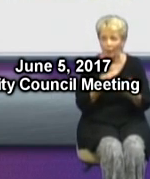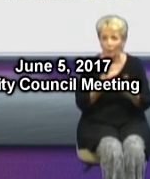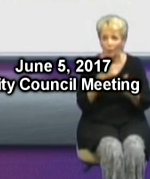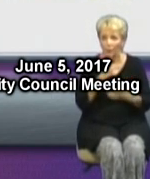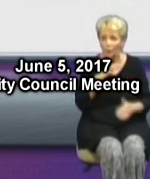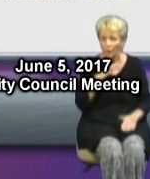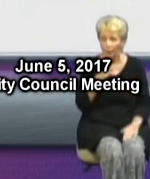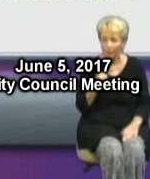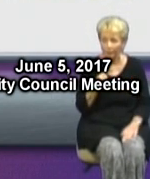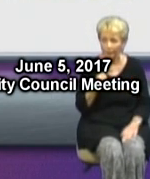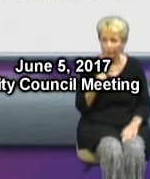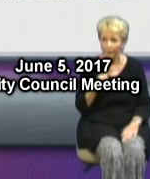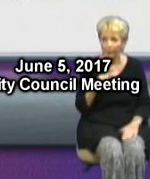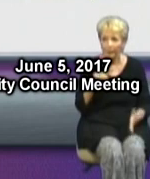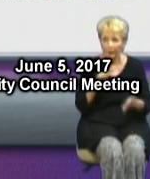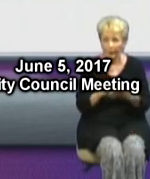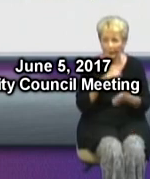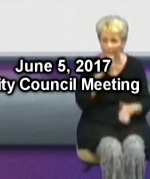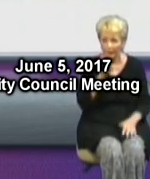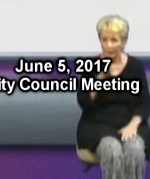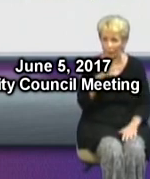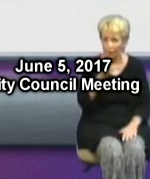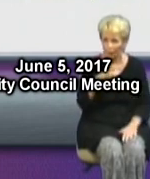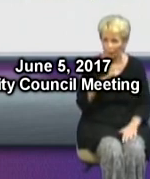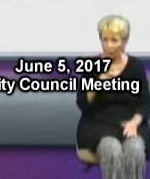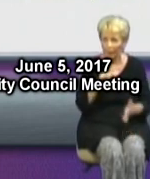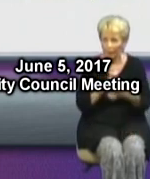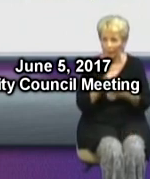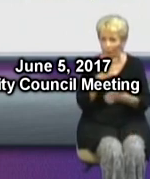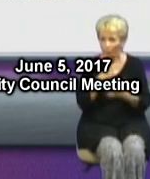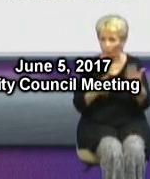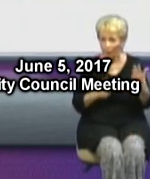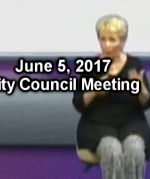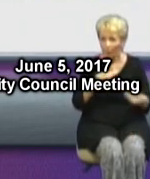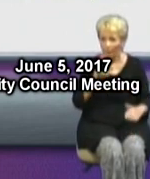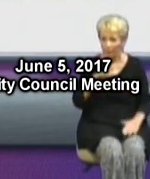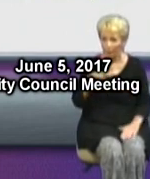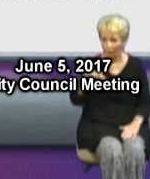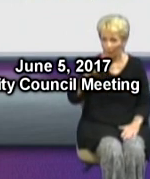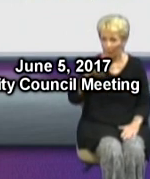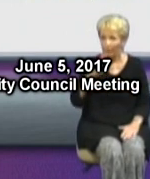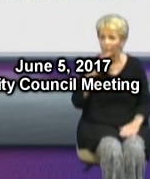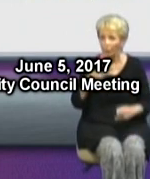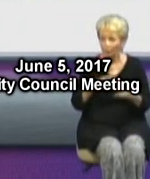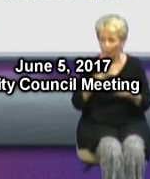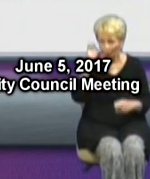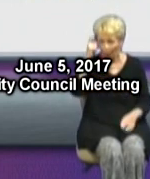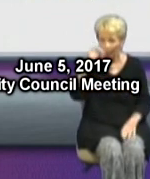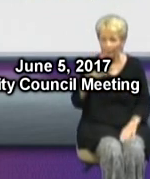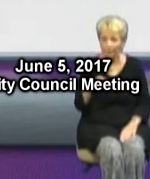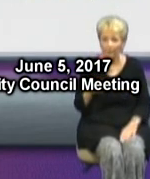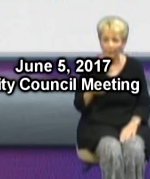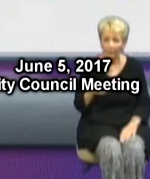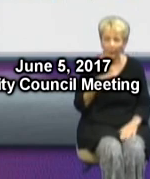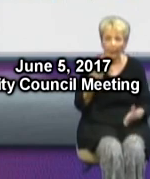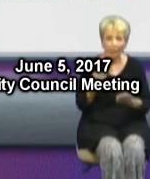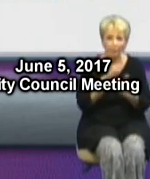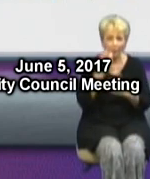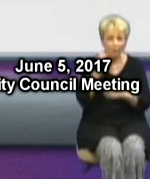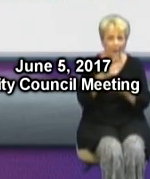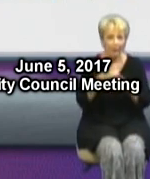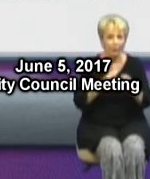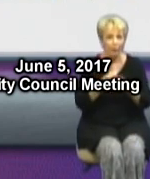fund. And this is the sewer fund, and this is what Mr. Pate was speaking about earlier. Budget for next